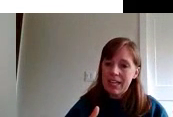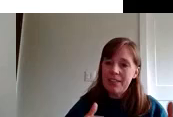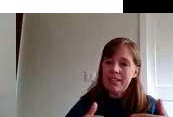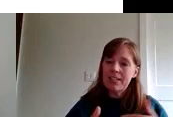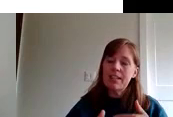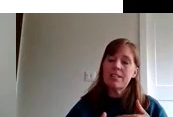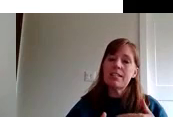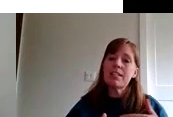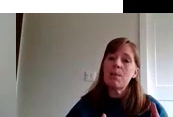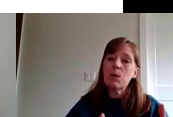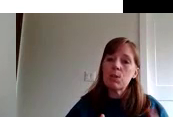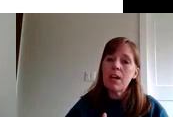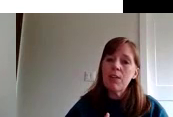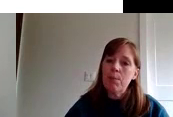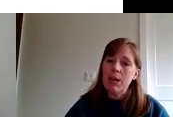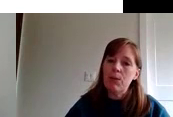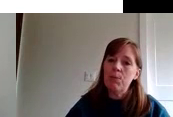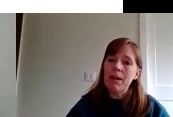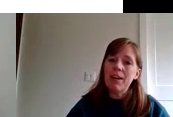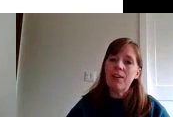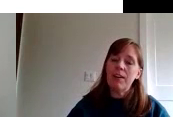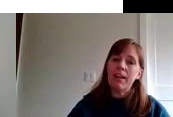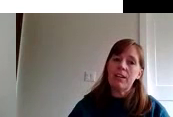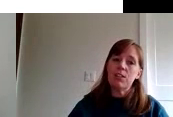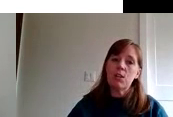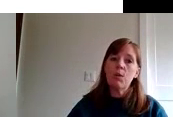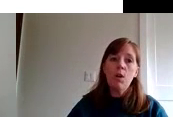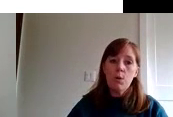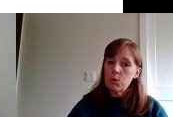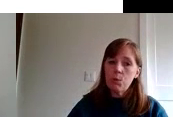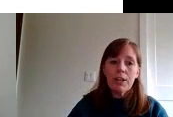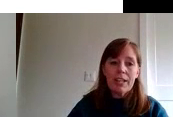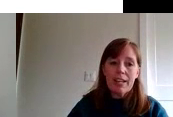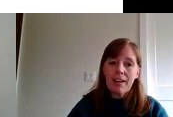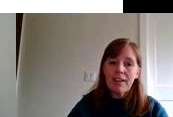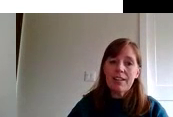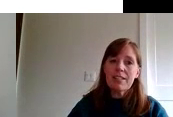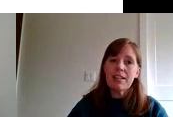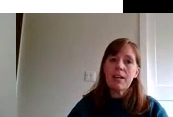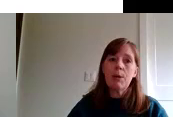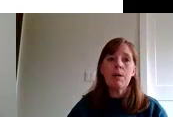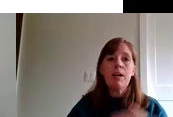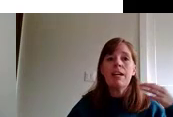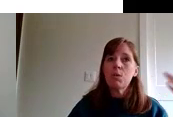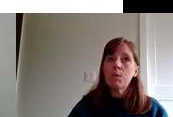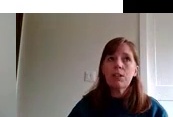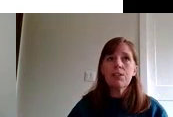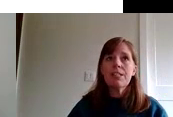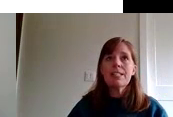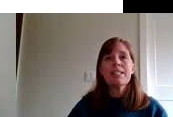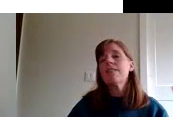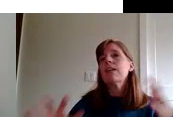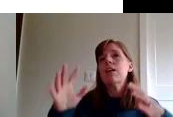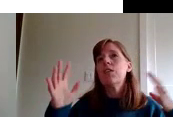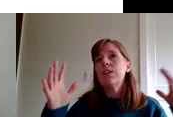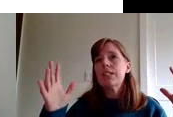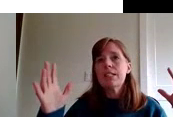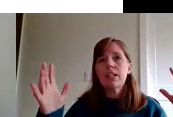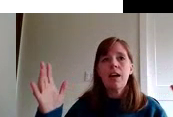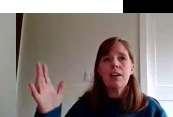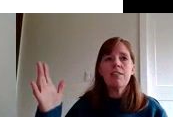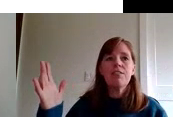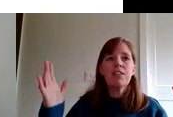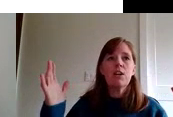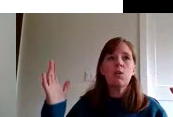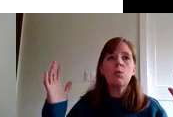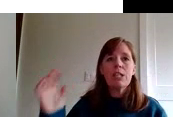help facilitate this. And as the time goes on, they'll get better and better. And so we're working at it. And so what we learned is